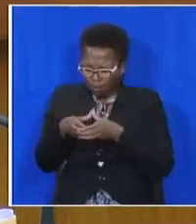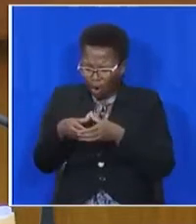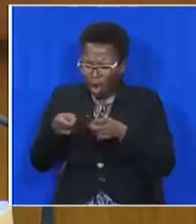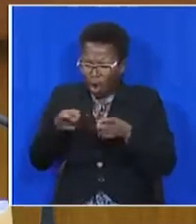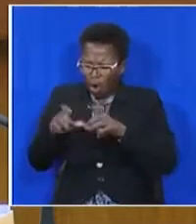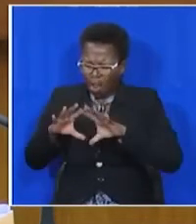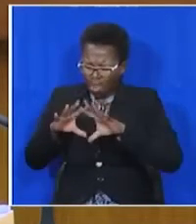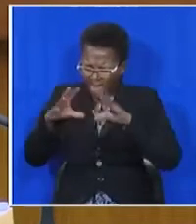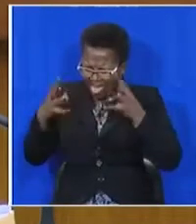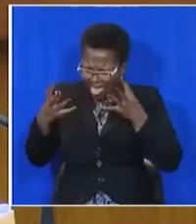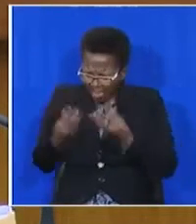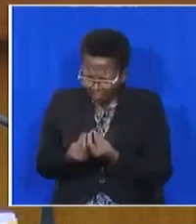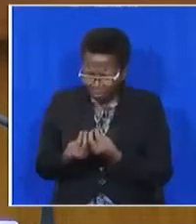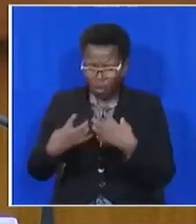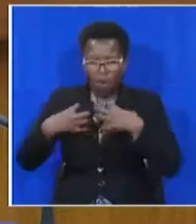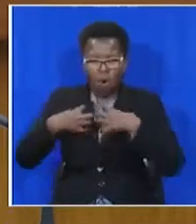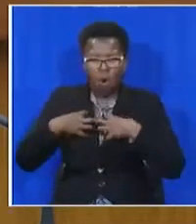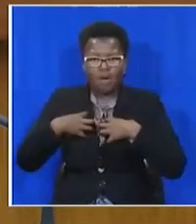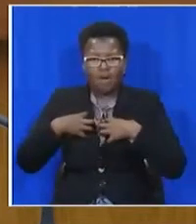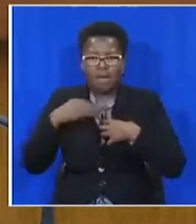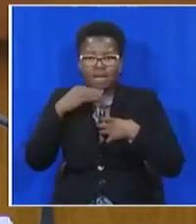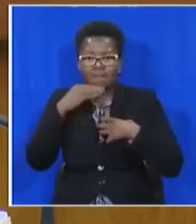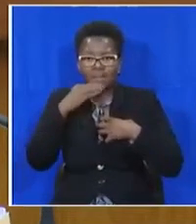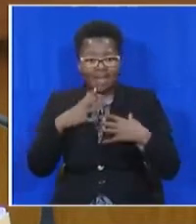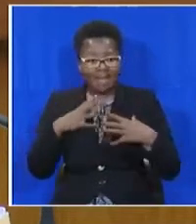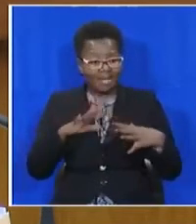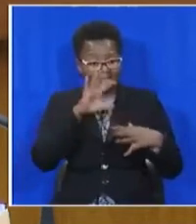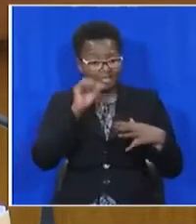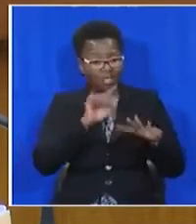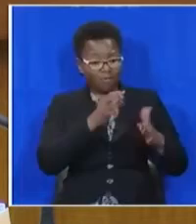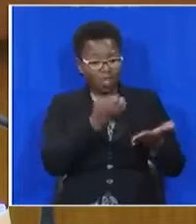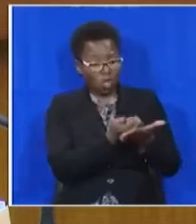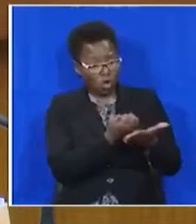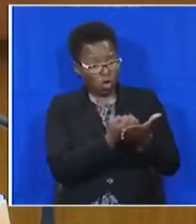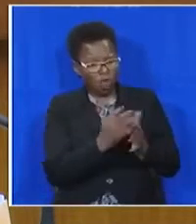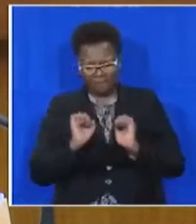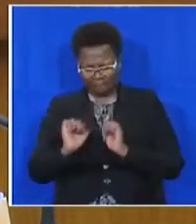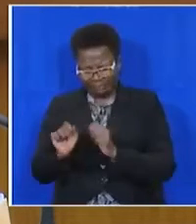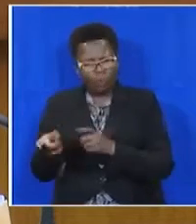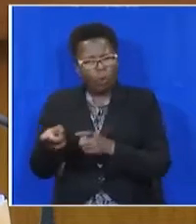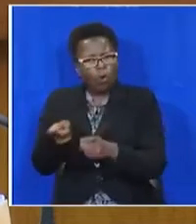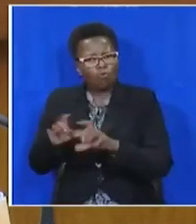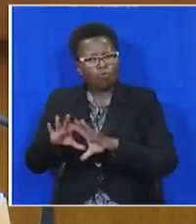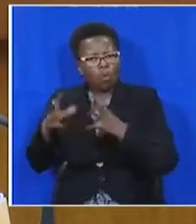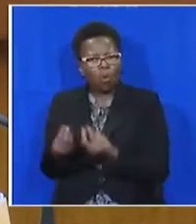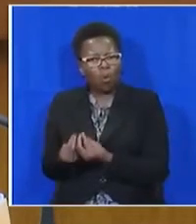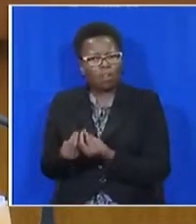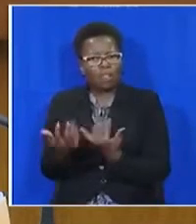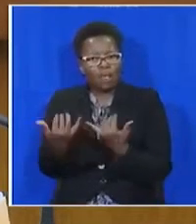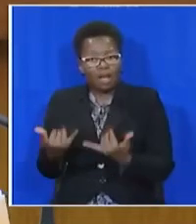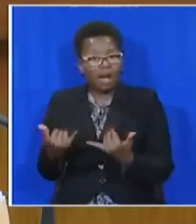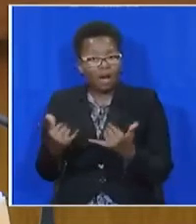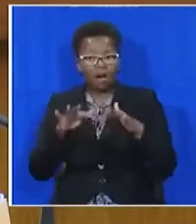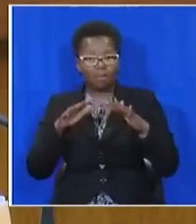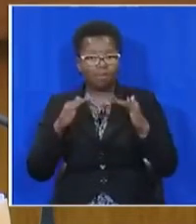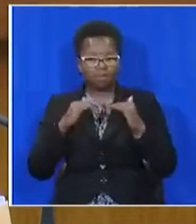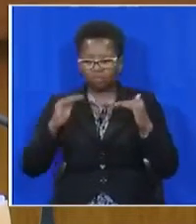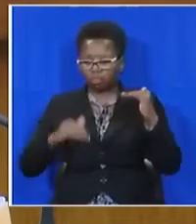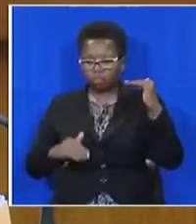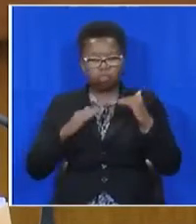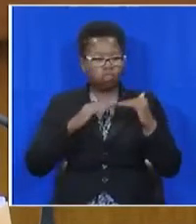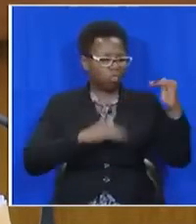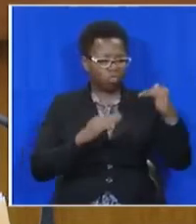owns an overwhelmingly big share of our wealth, it has, on the other hand, produced glaring inequalities fraught